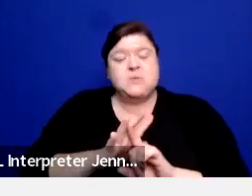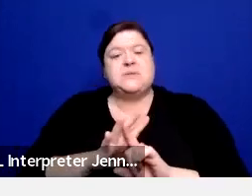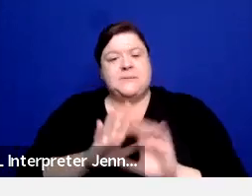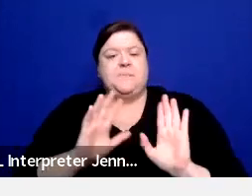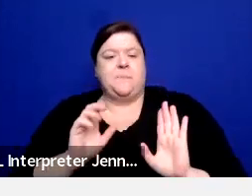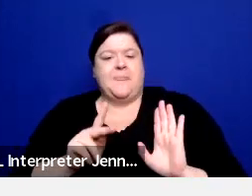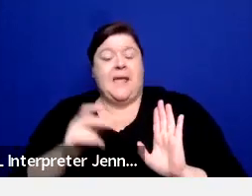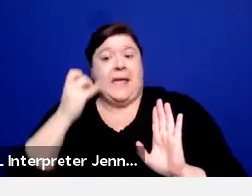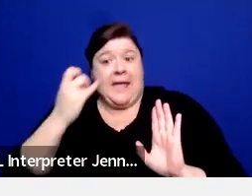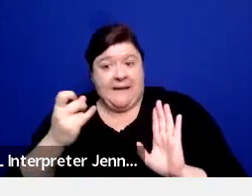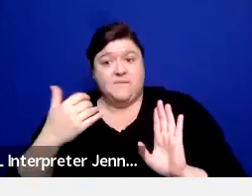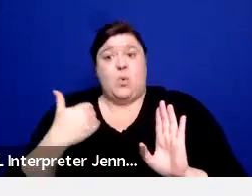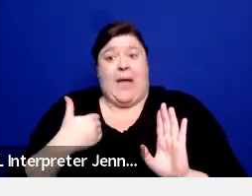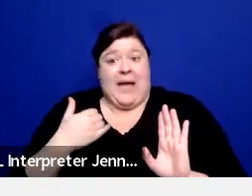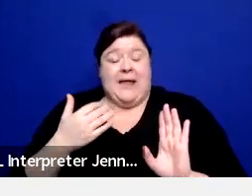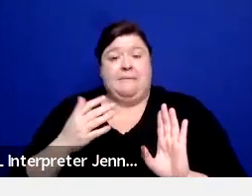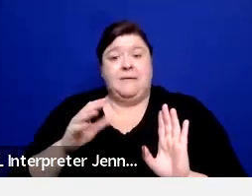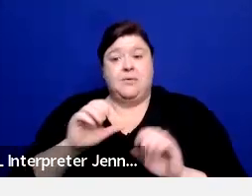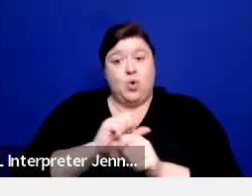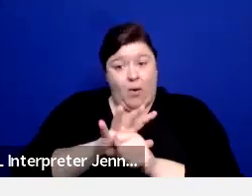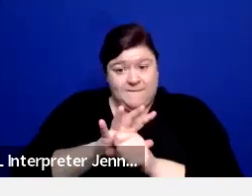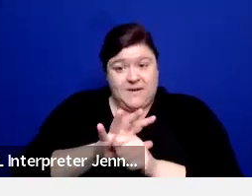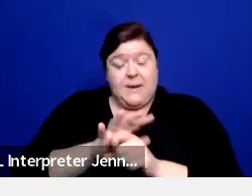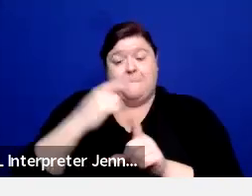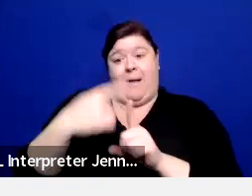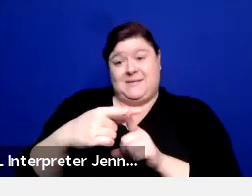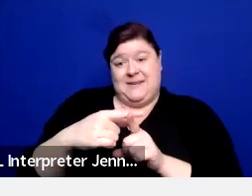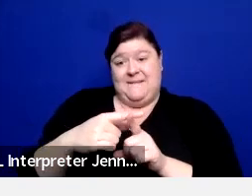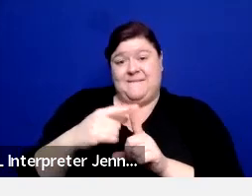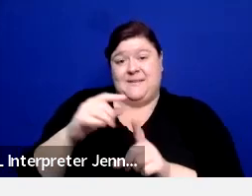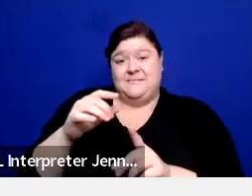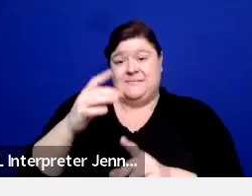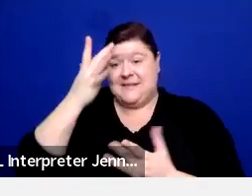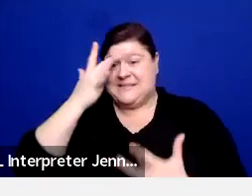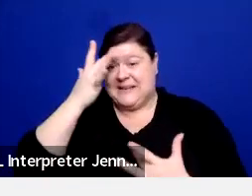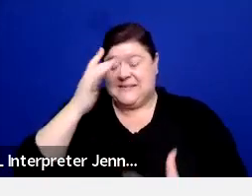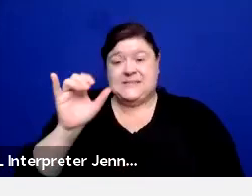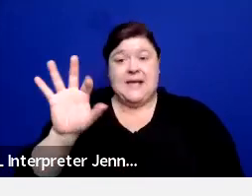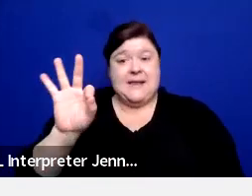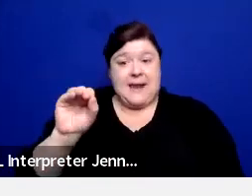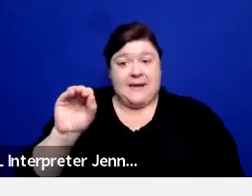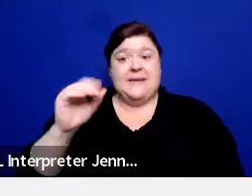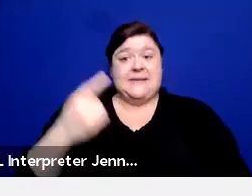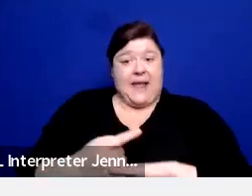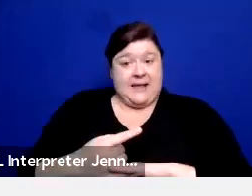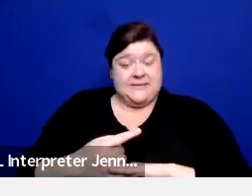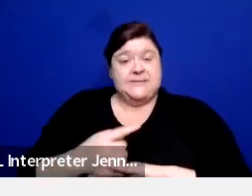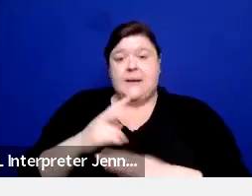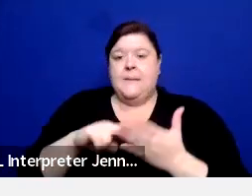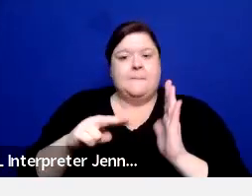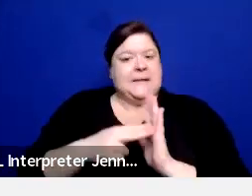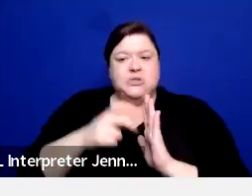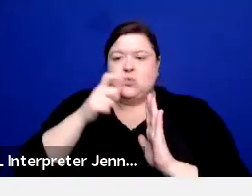date on your vaccination or having had a COVID positive infection within the last 90 days excludes you from having to